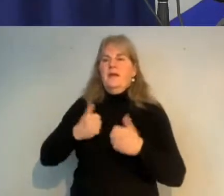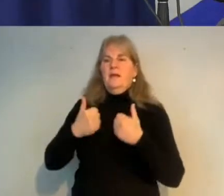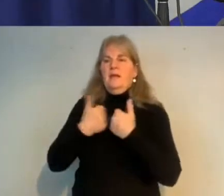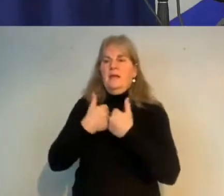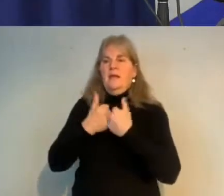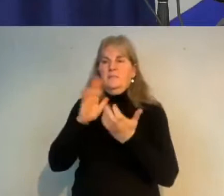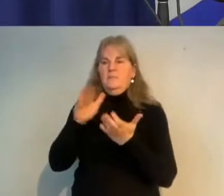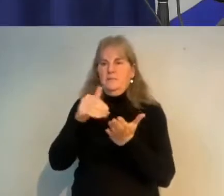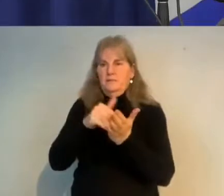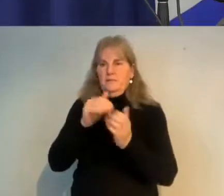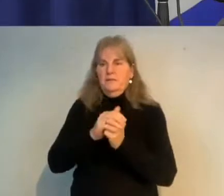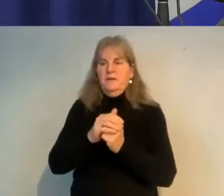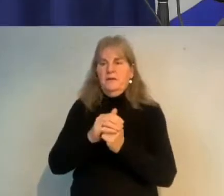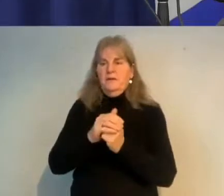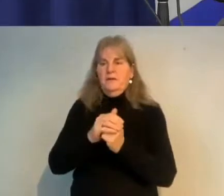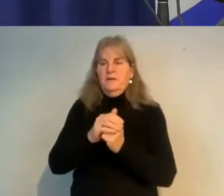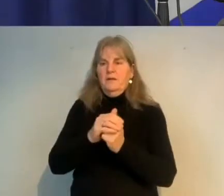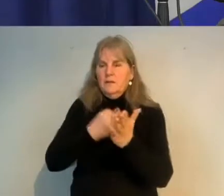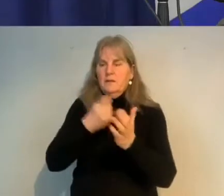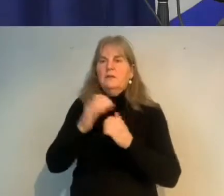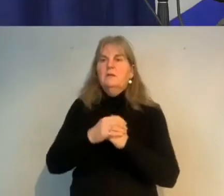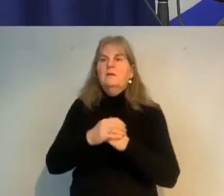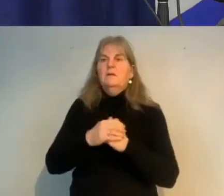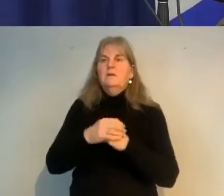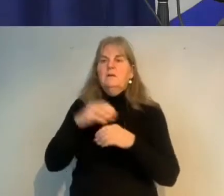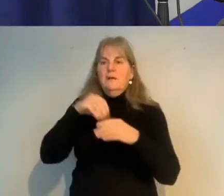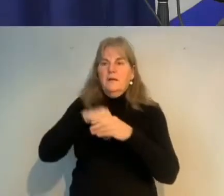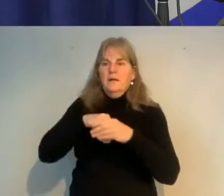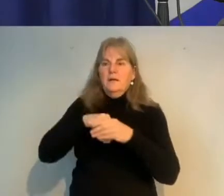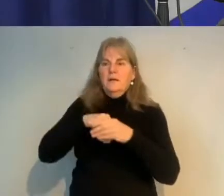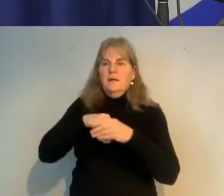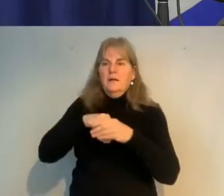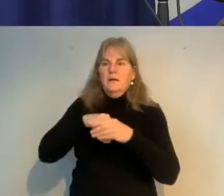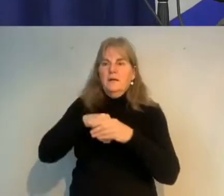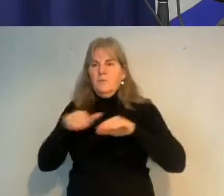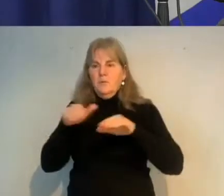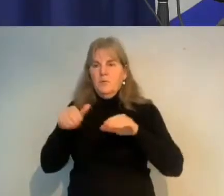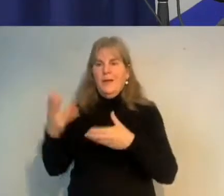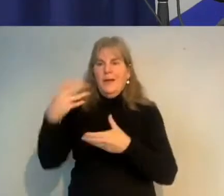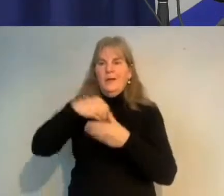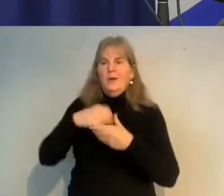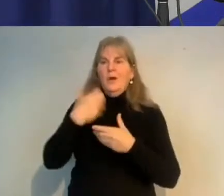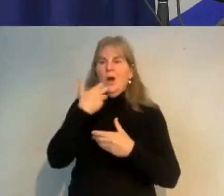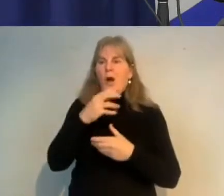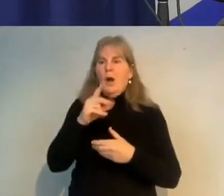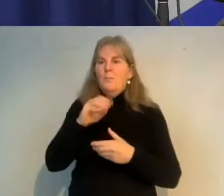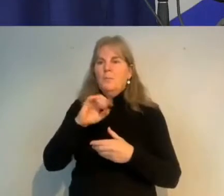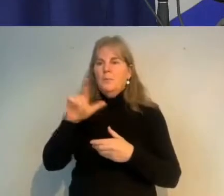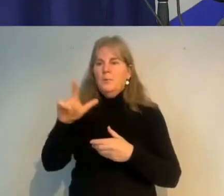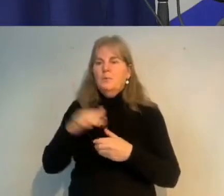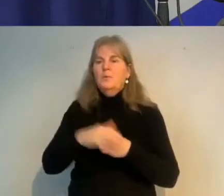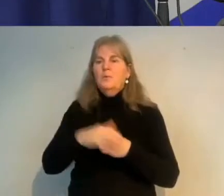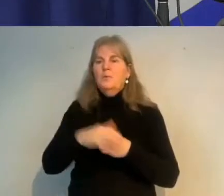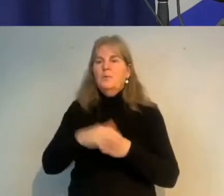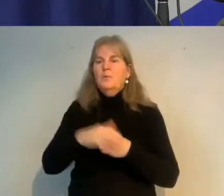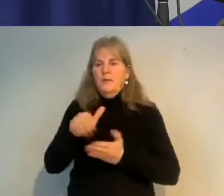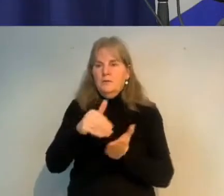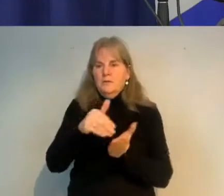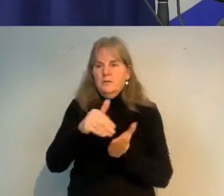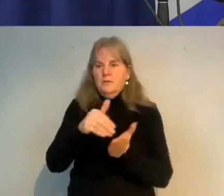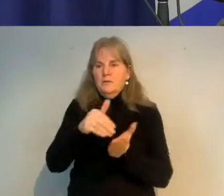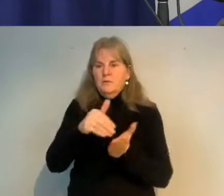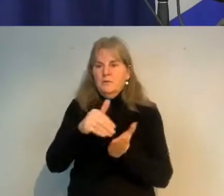arenas, indoor and outdoor pools, including hot pools, recreation centres, community centres,